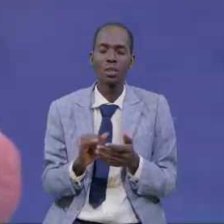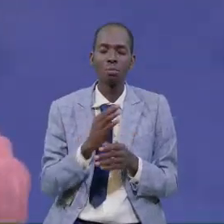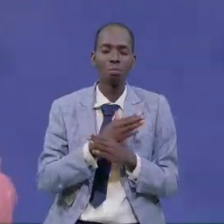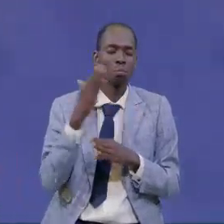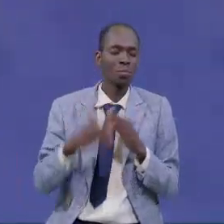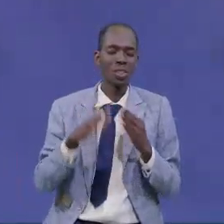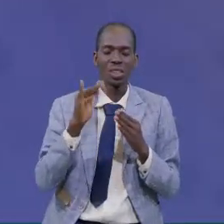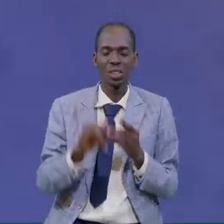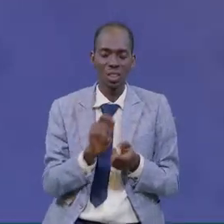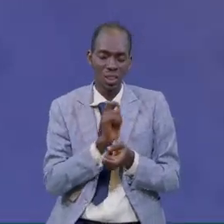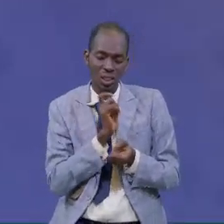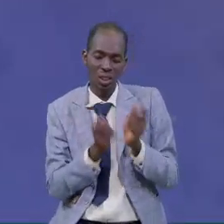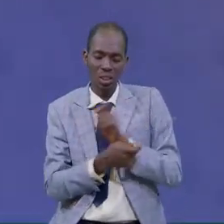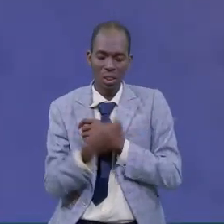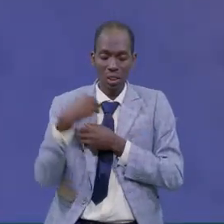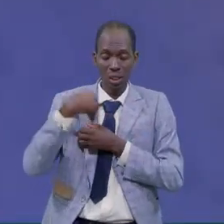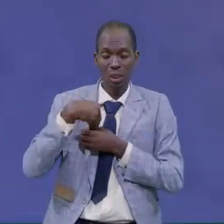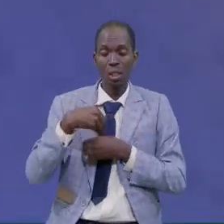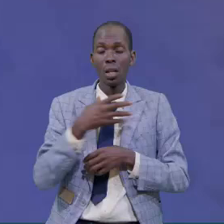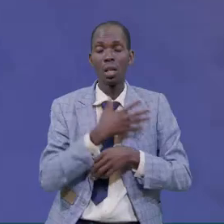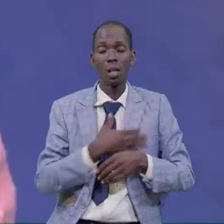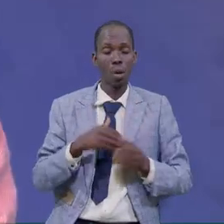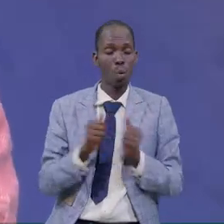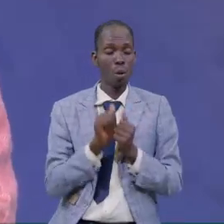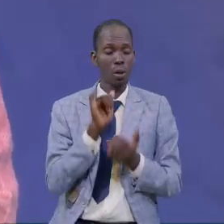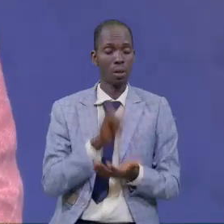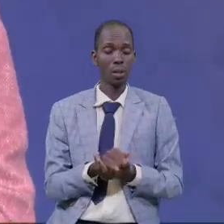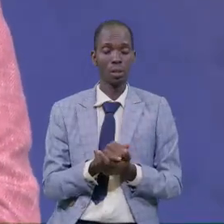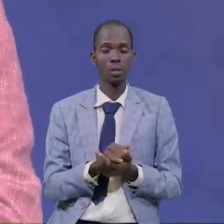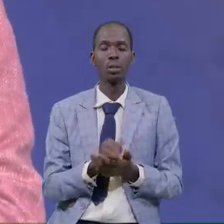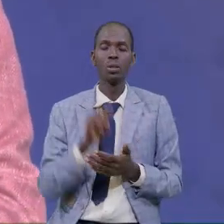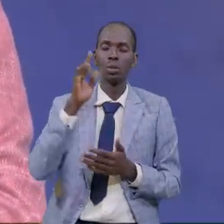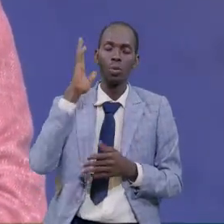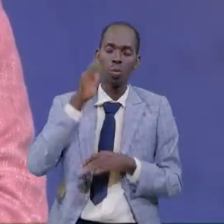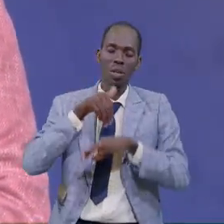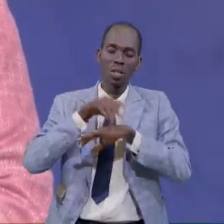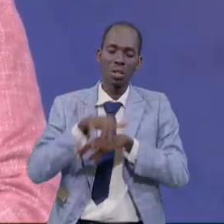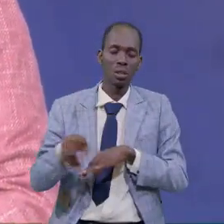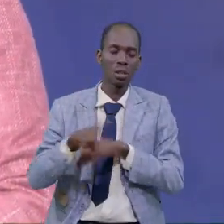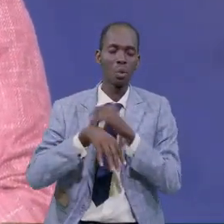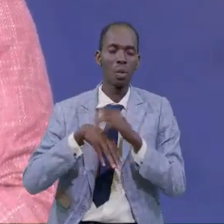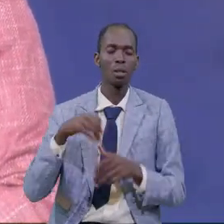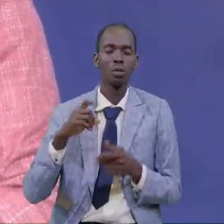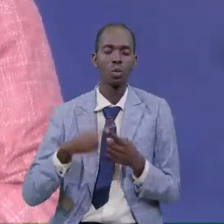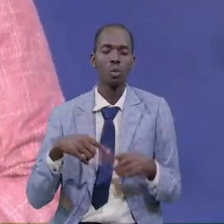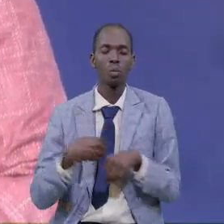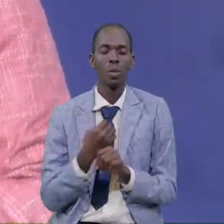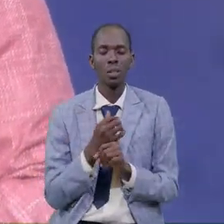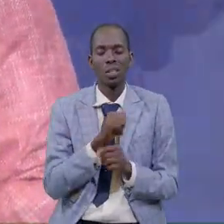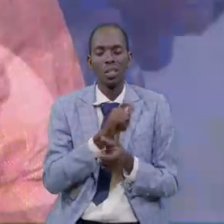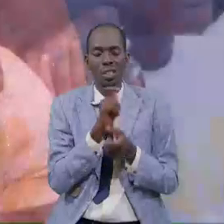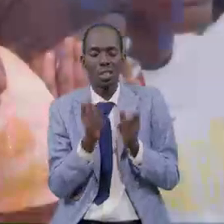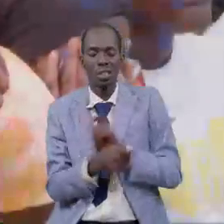with that, you'll send them forth to be able to make a change in their